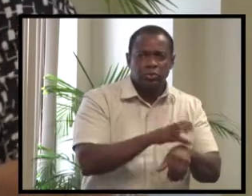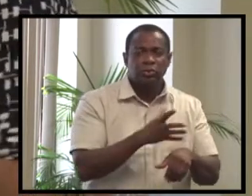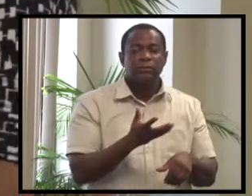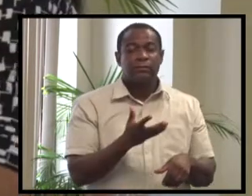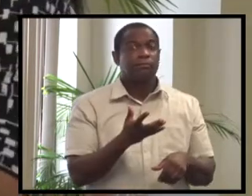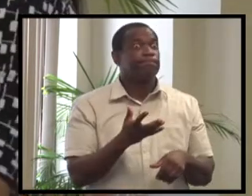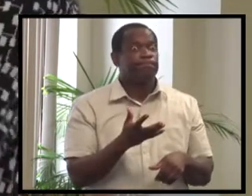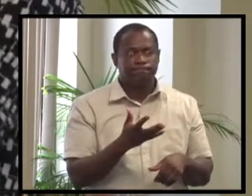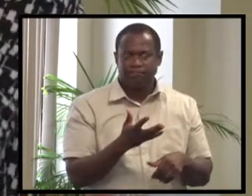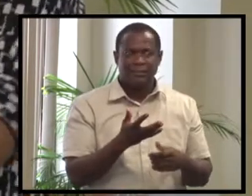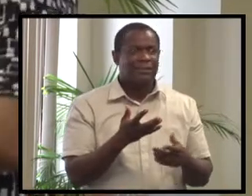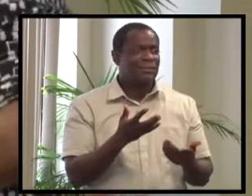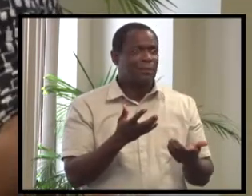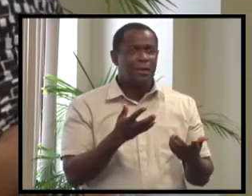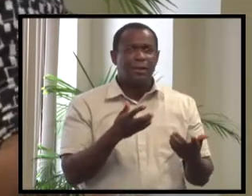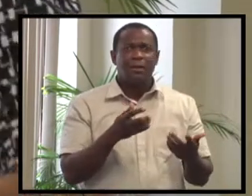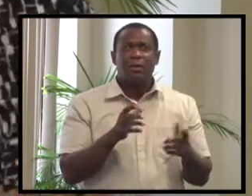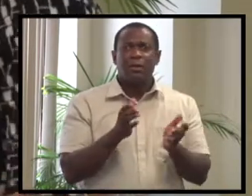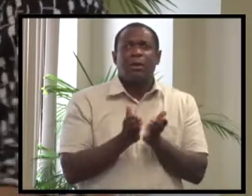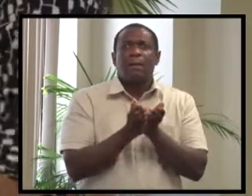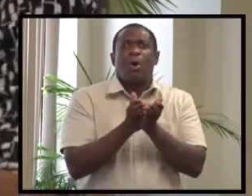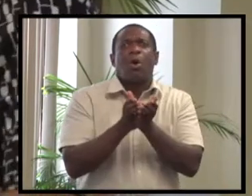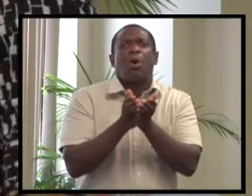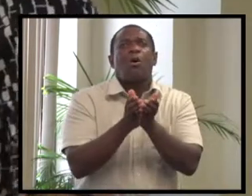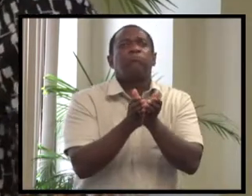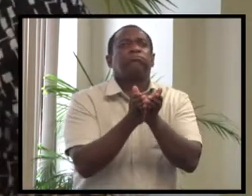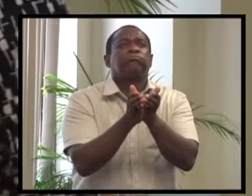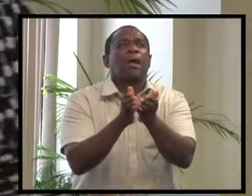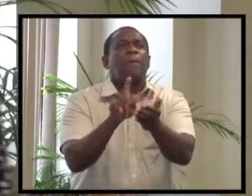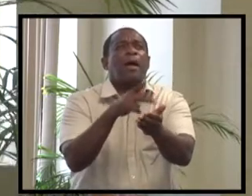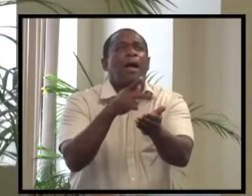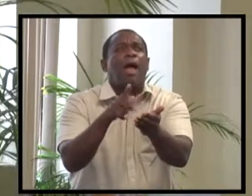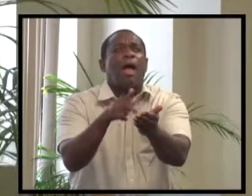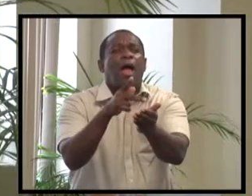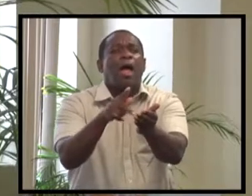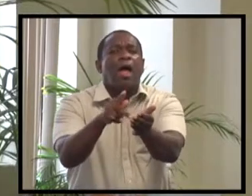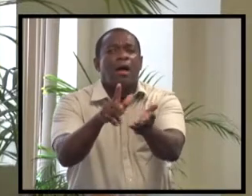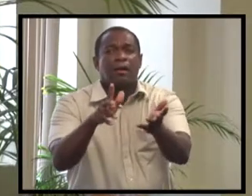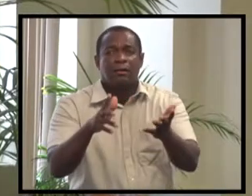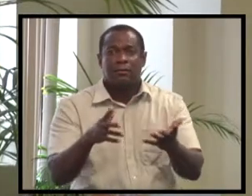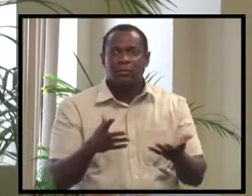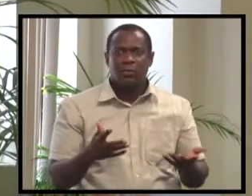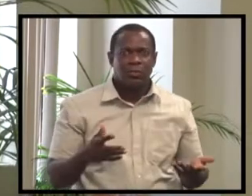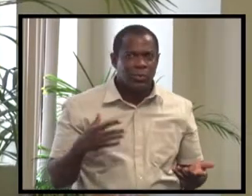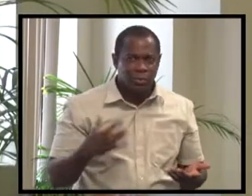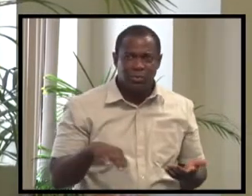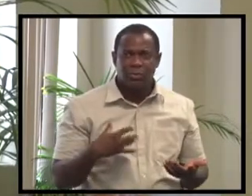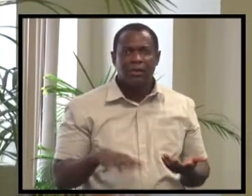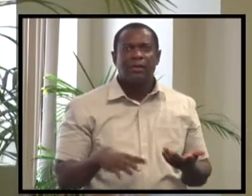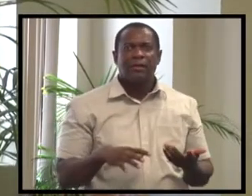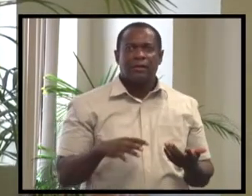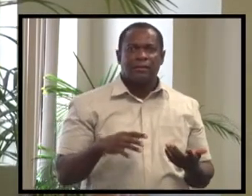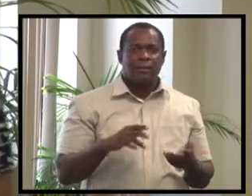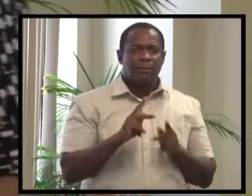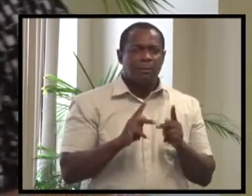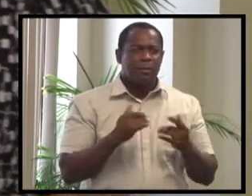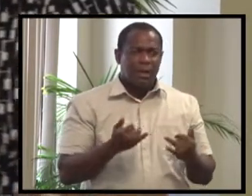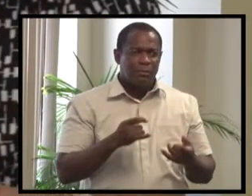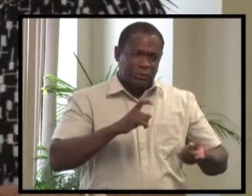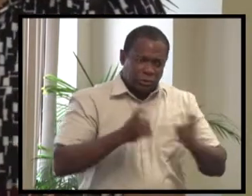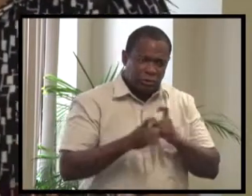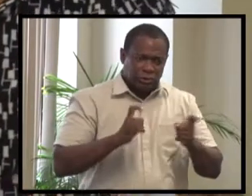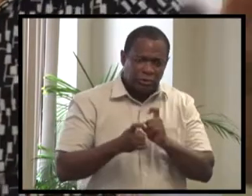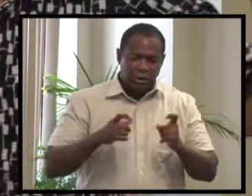So to go on your boat cruise, which is like a big thing now. See, swimwear is kind of infiltrating a lot of